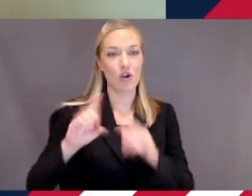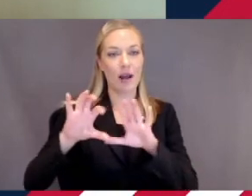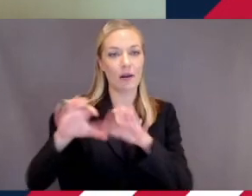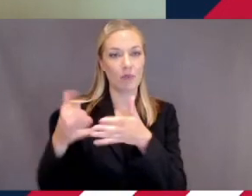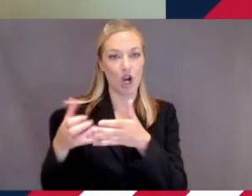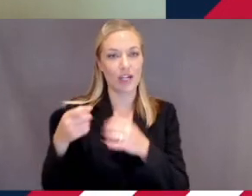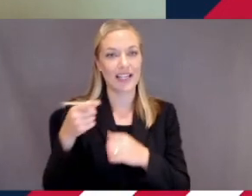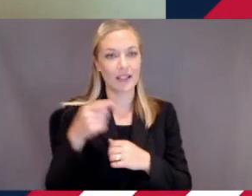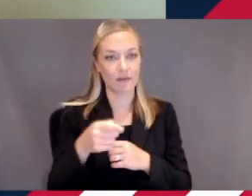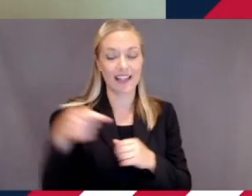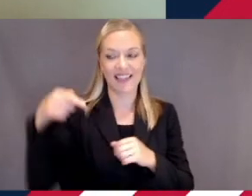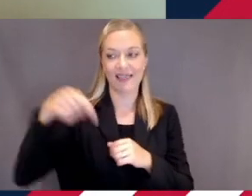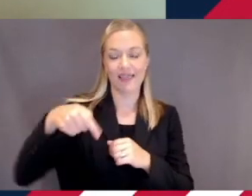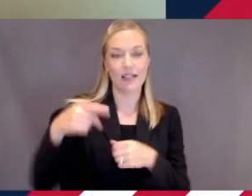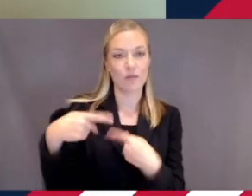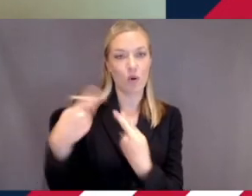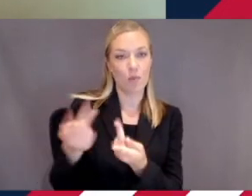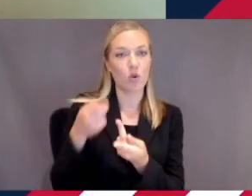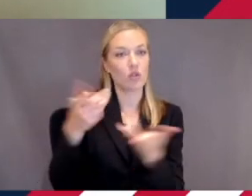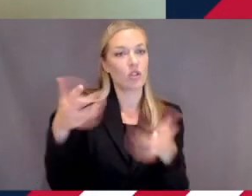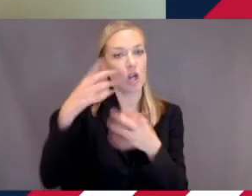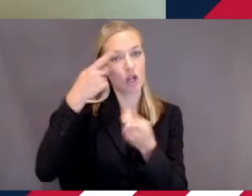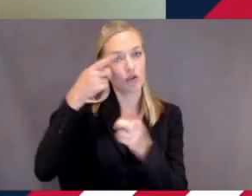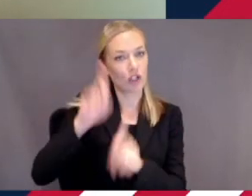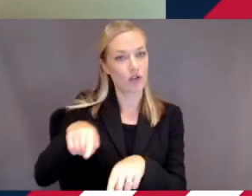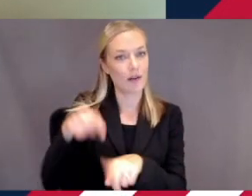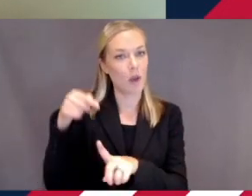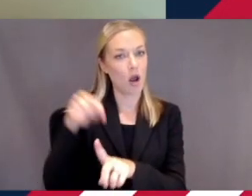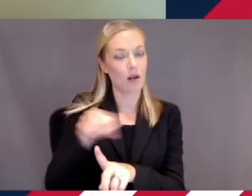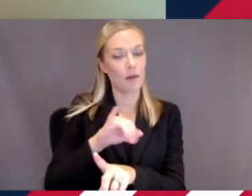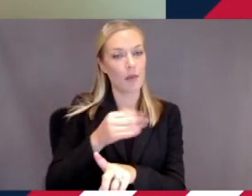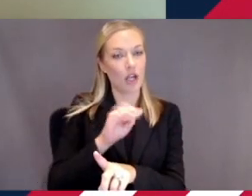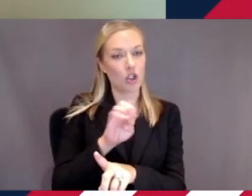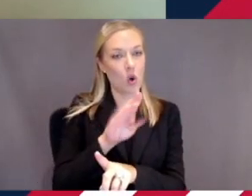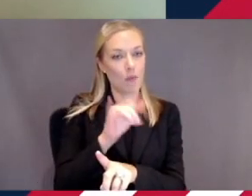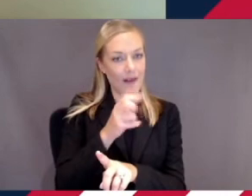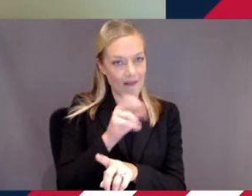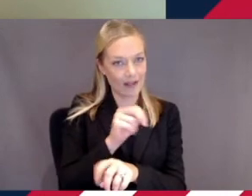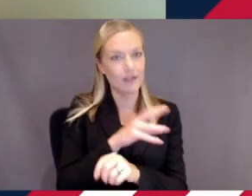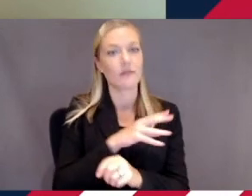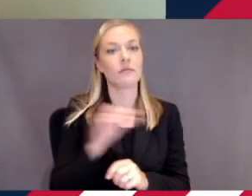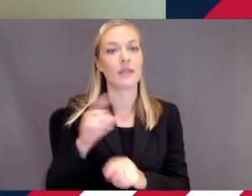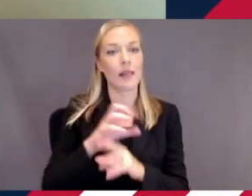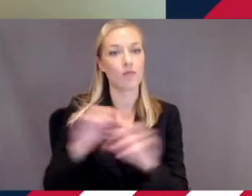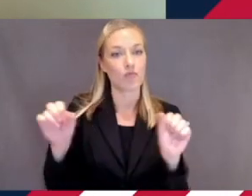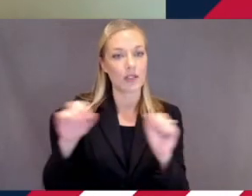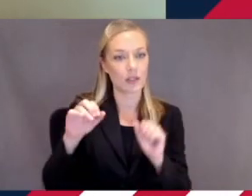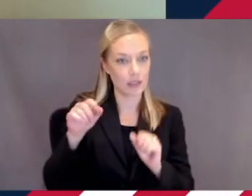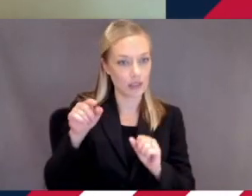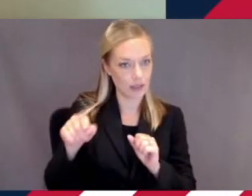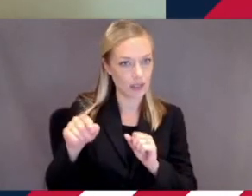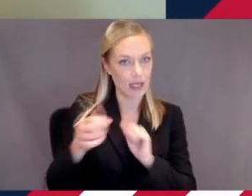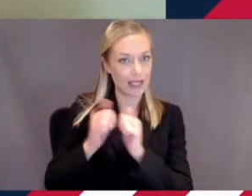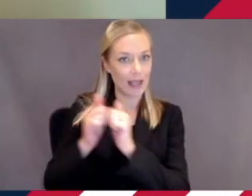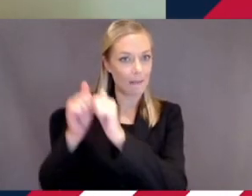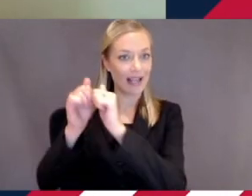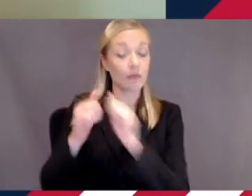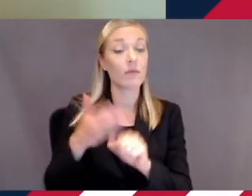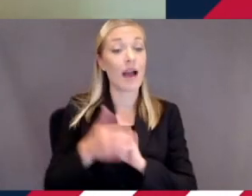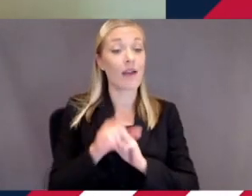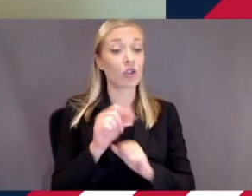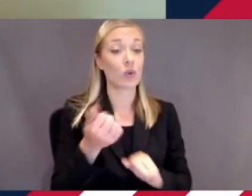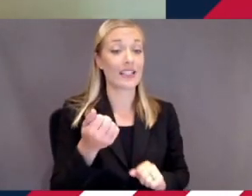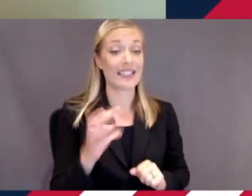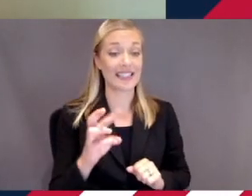President Joe Biden's campaign, and the Democratic National Committee. After 2016, I served on the Unity and Reform